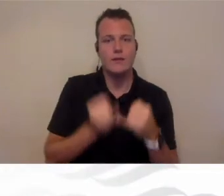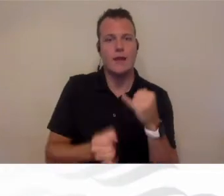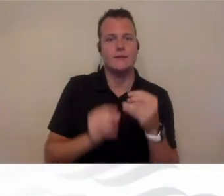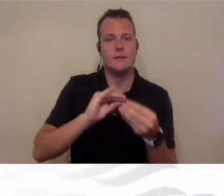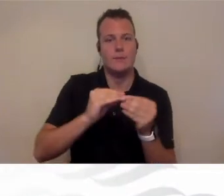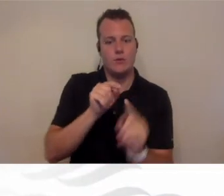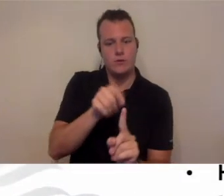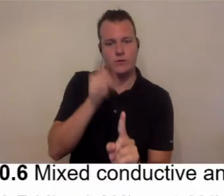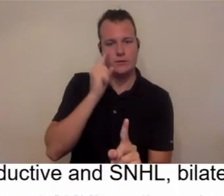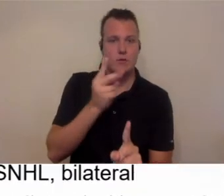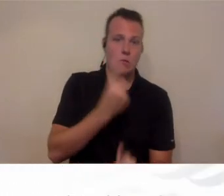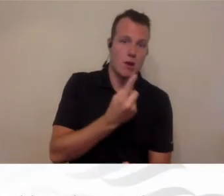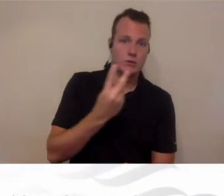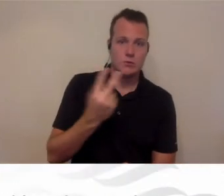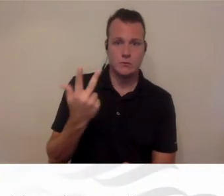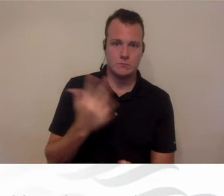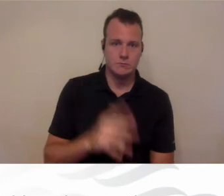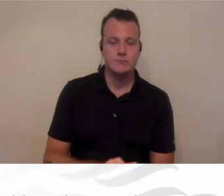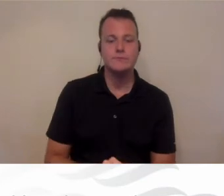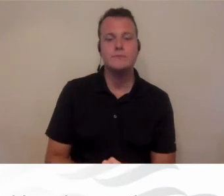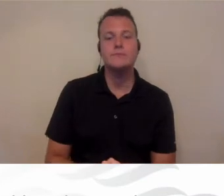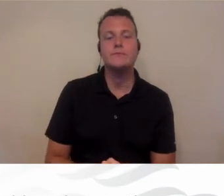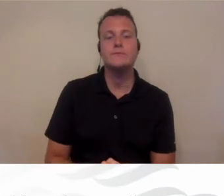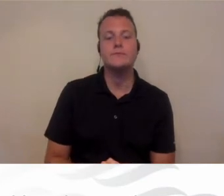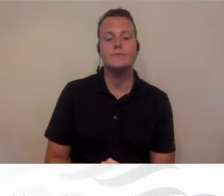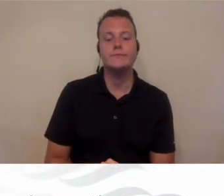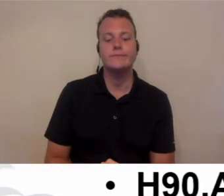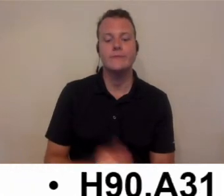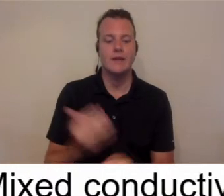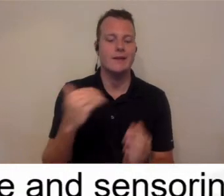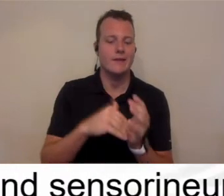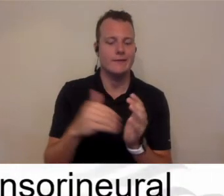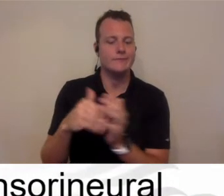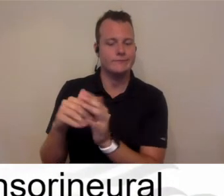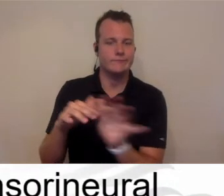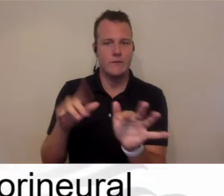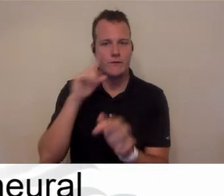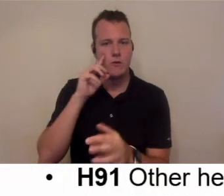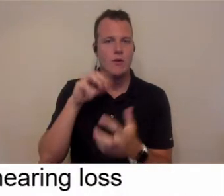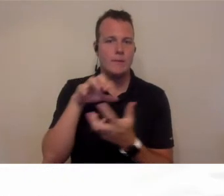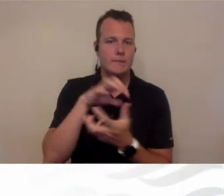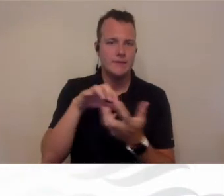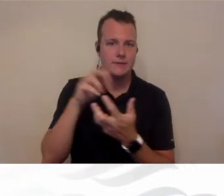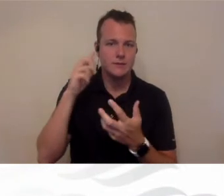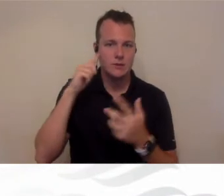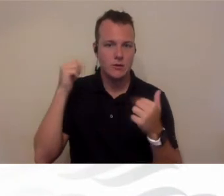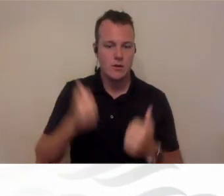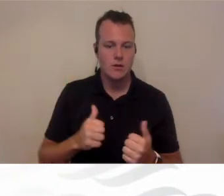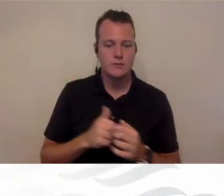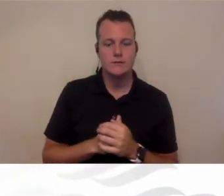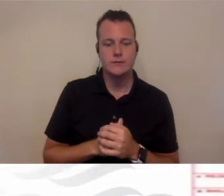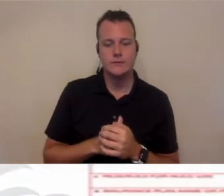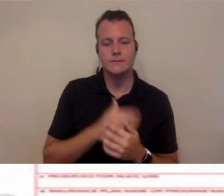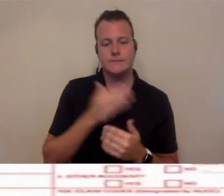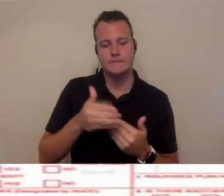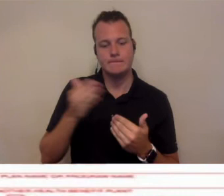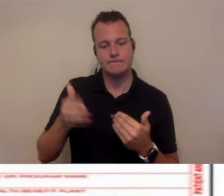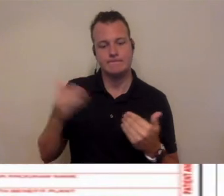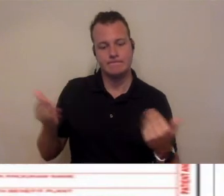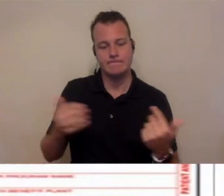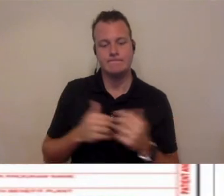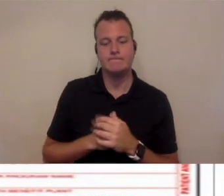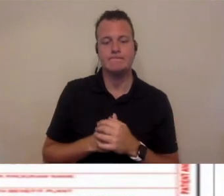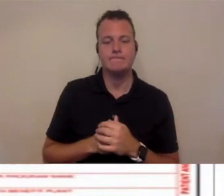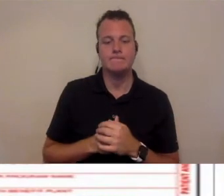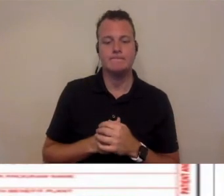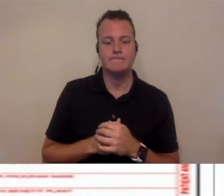that you see. Okay, and again, here's just the ones for the mixed hearing loss. I'm just gonna go through those so that